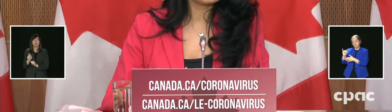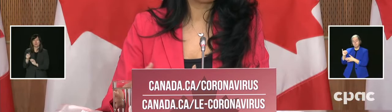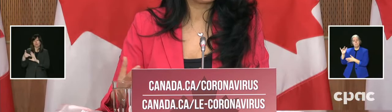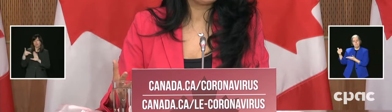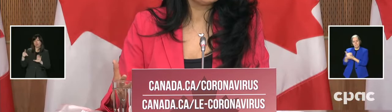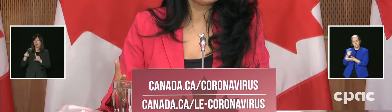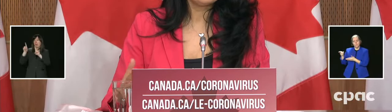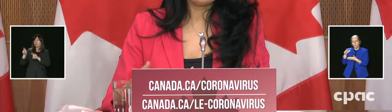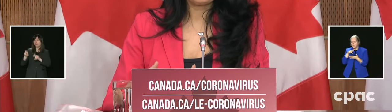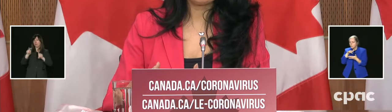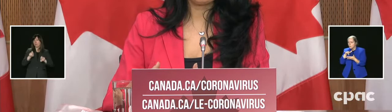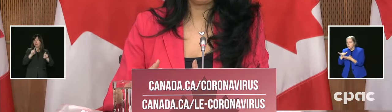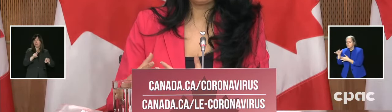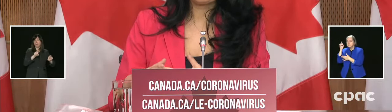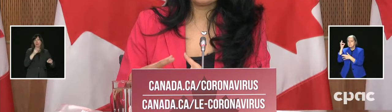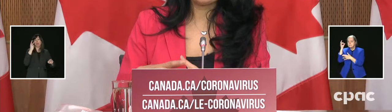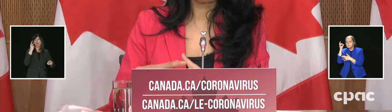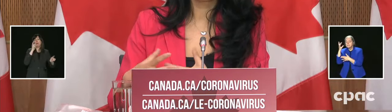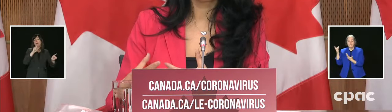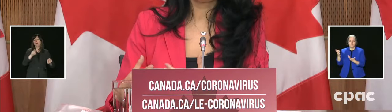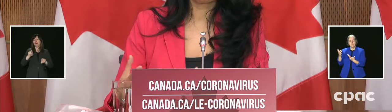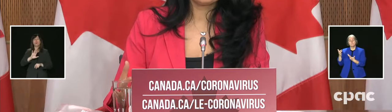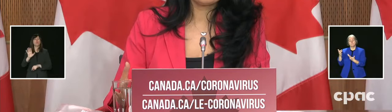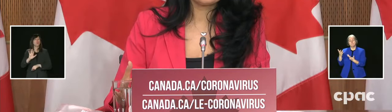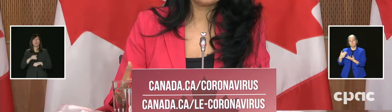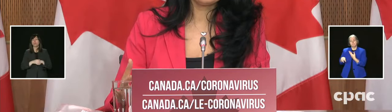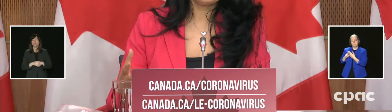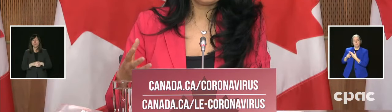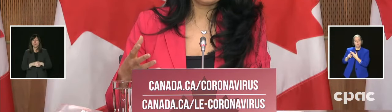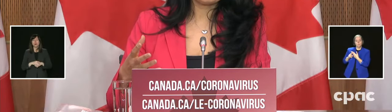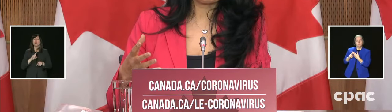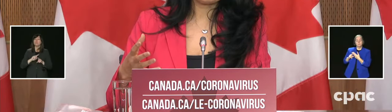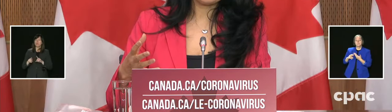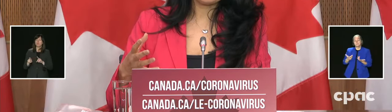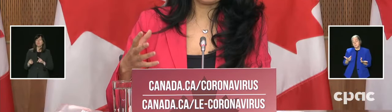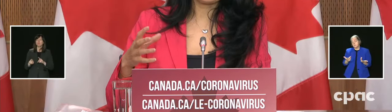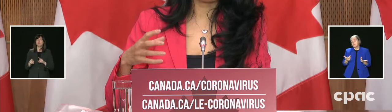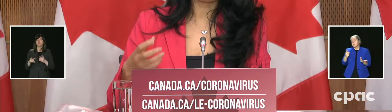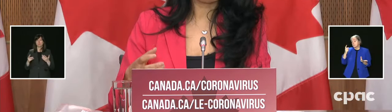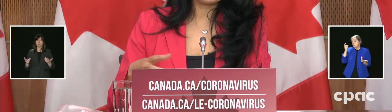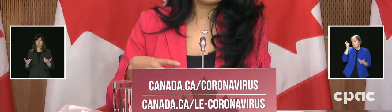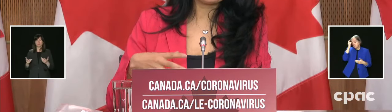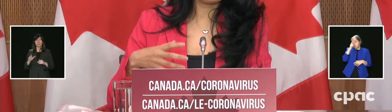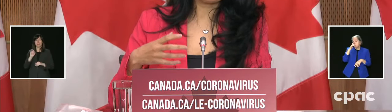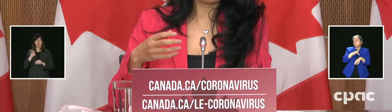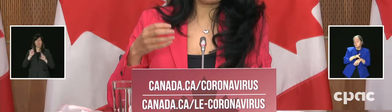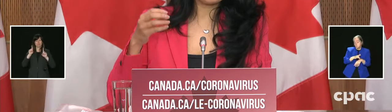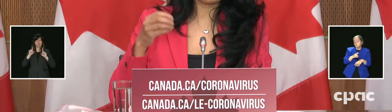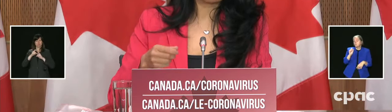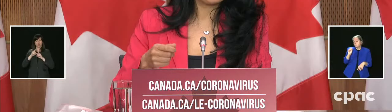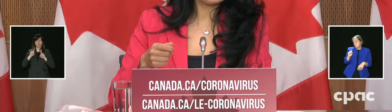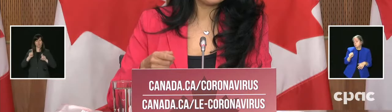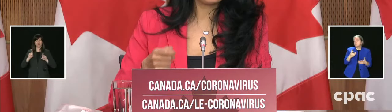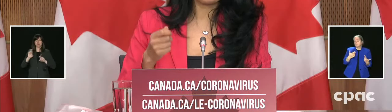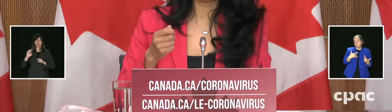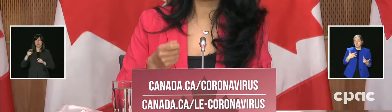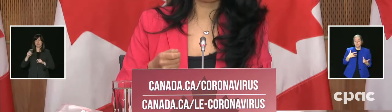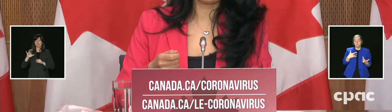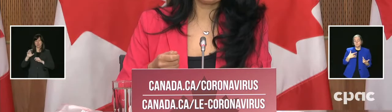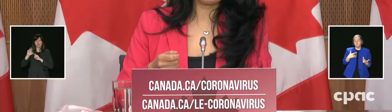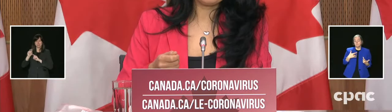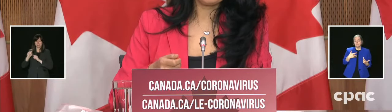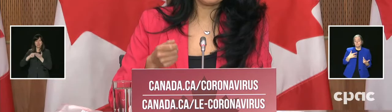an experiment, but really in the true sense of the word, an experiment is something where you have a hypothesis, so you